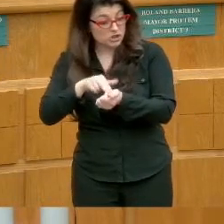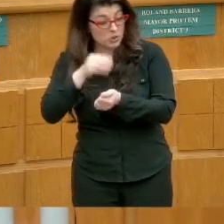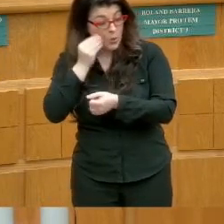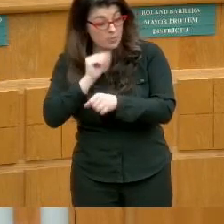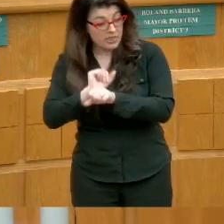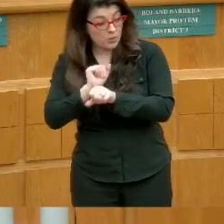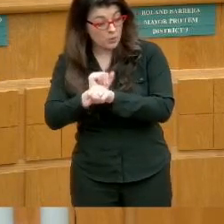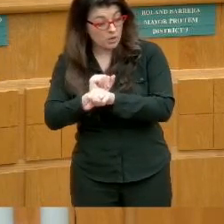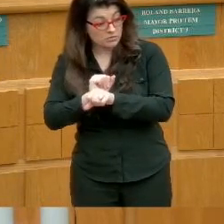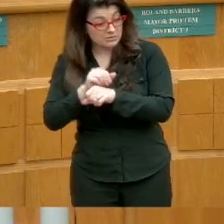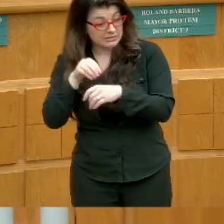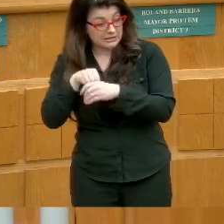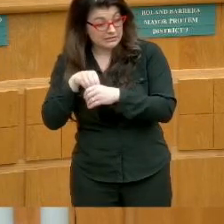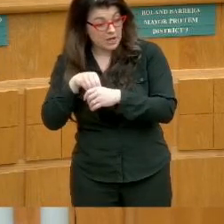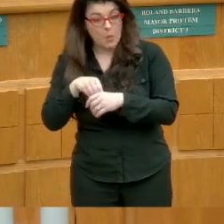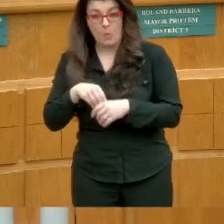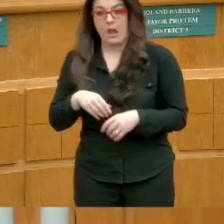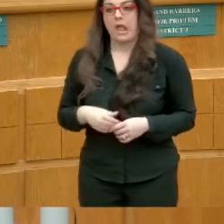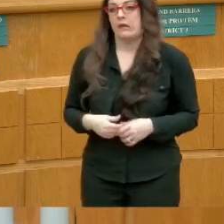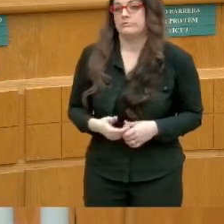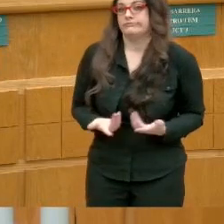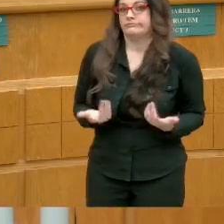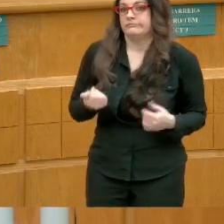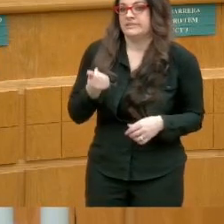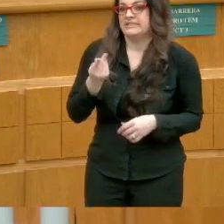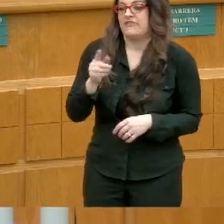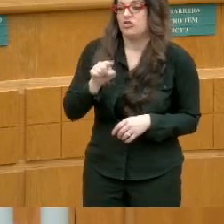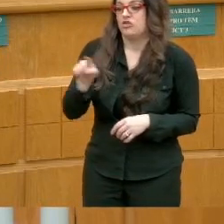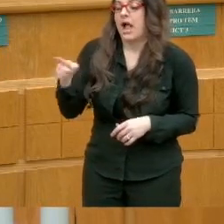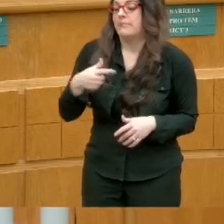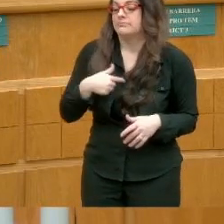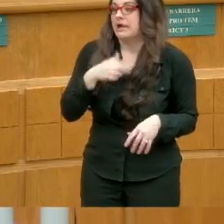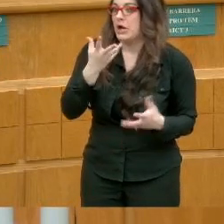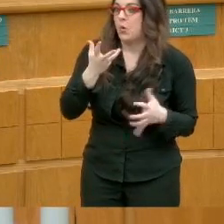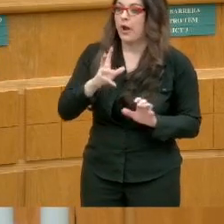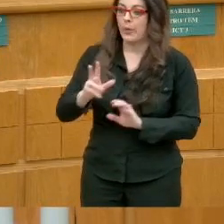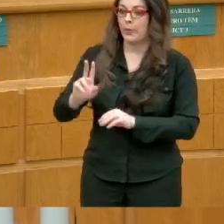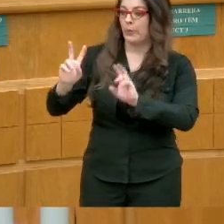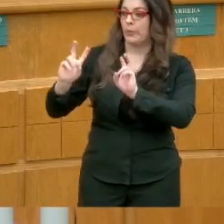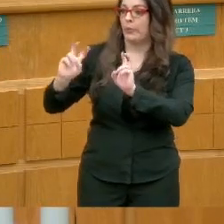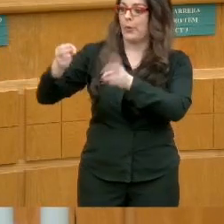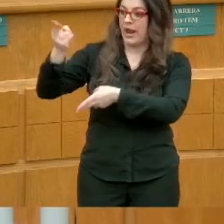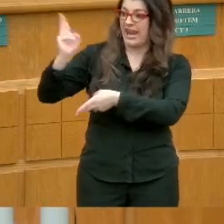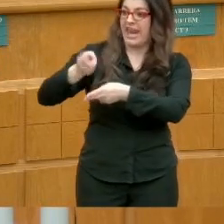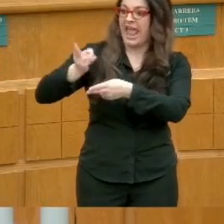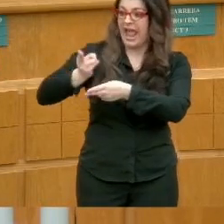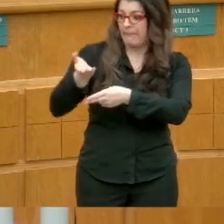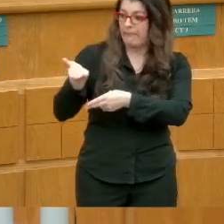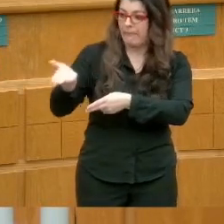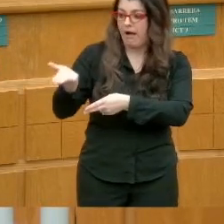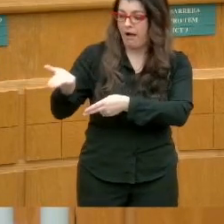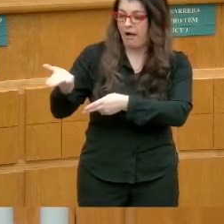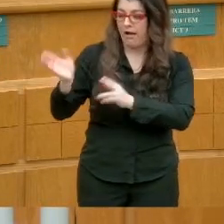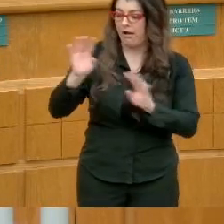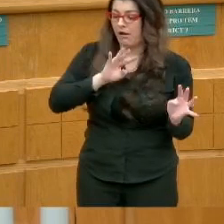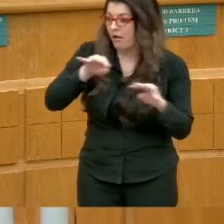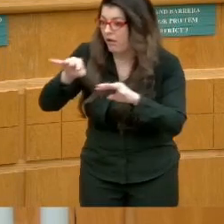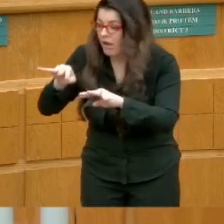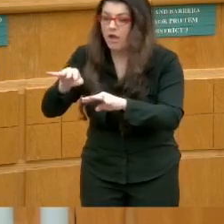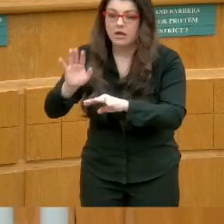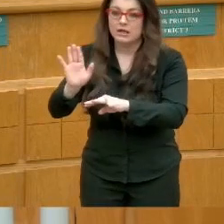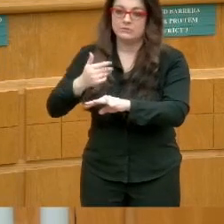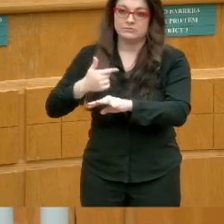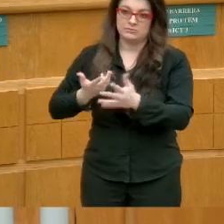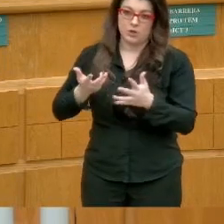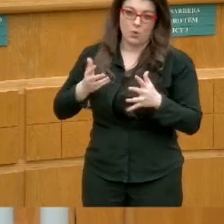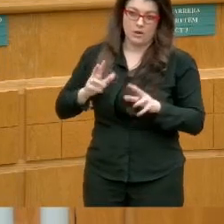facilities, you know, here locally, so I'm not going to say specifically because I don't want, you know, any one of those to, you know, for the media to kind